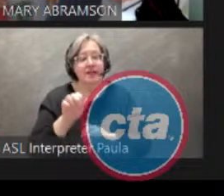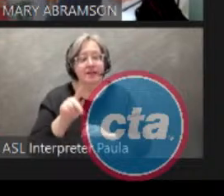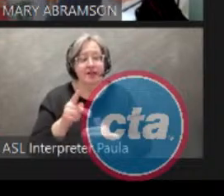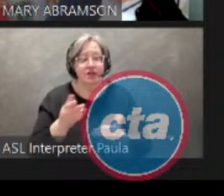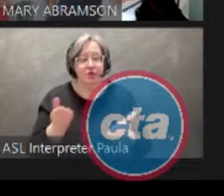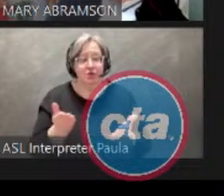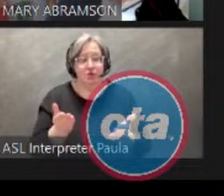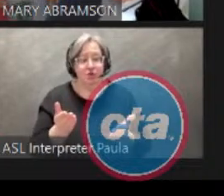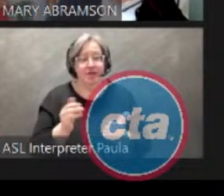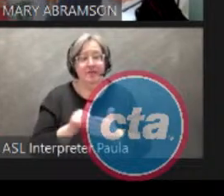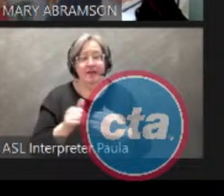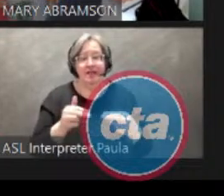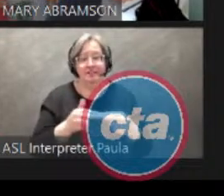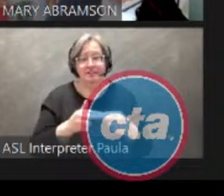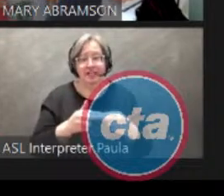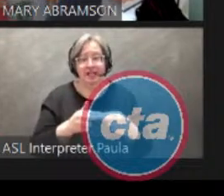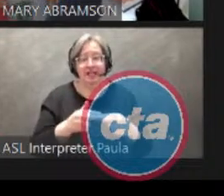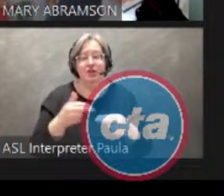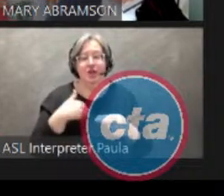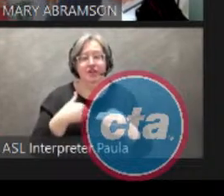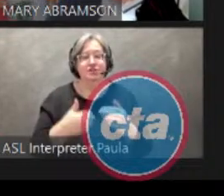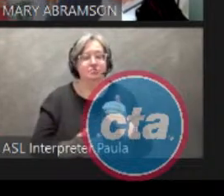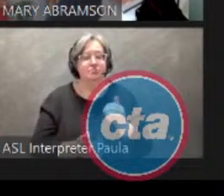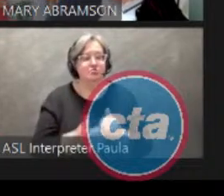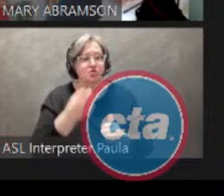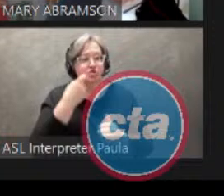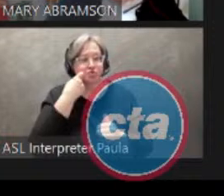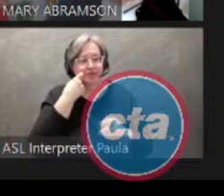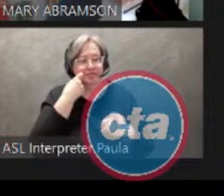on the feed and the slideshow does have the most latest